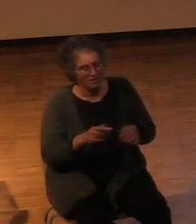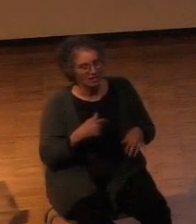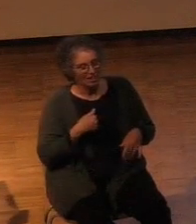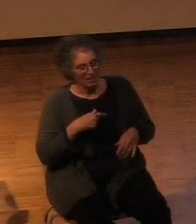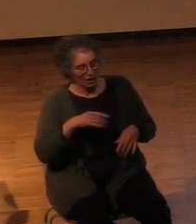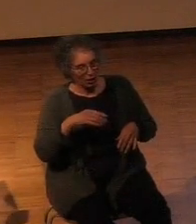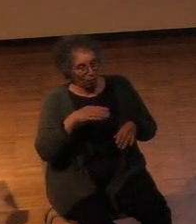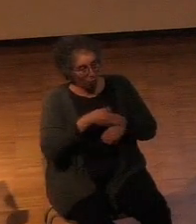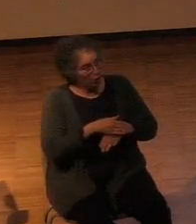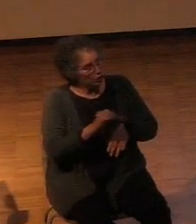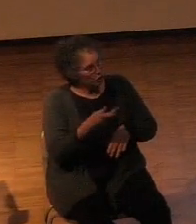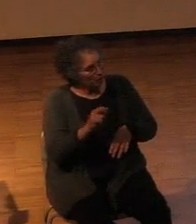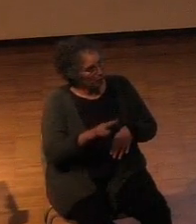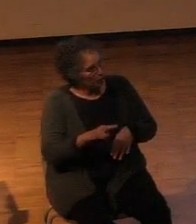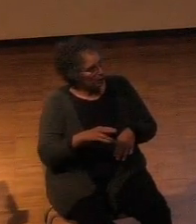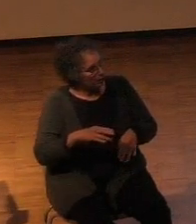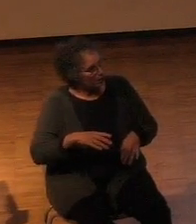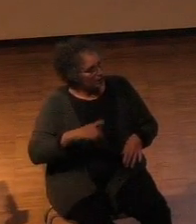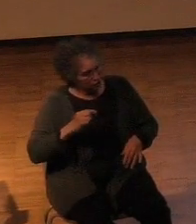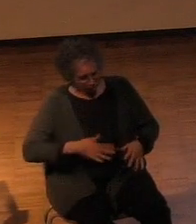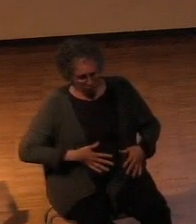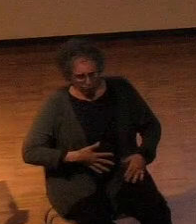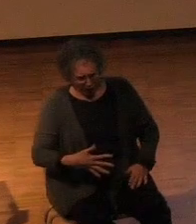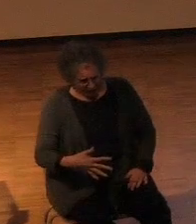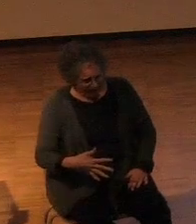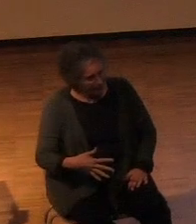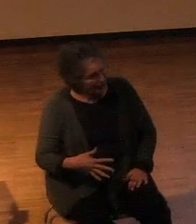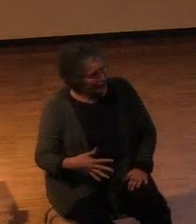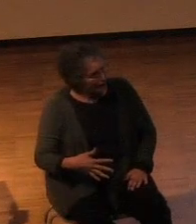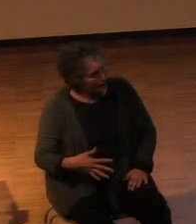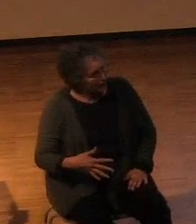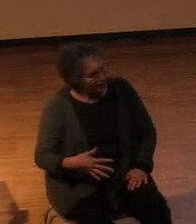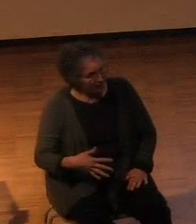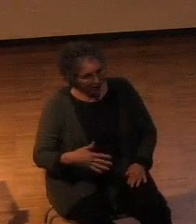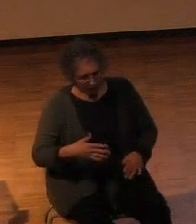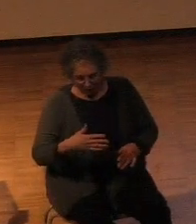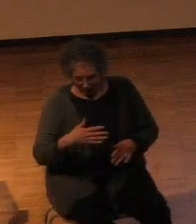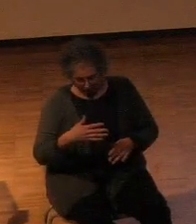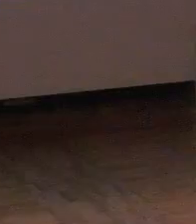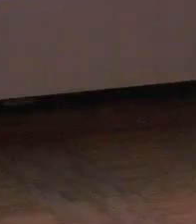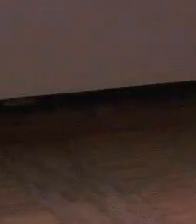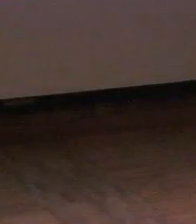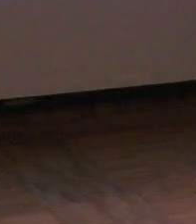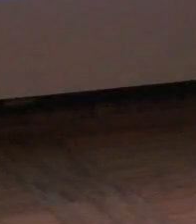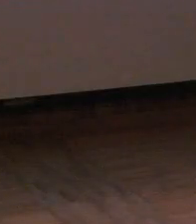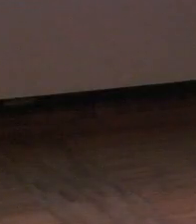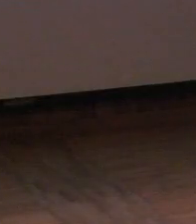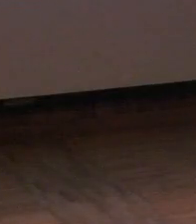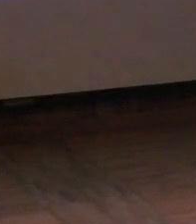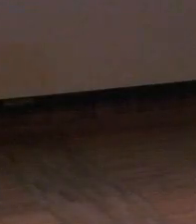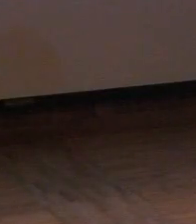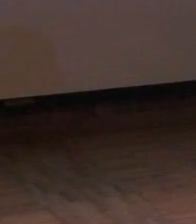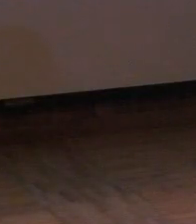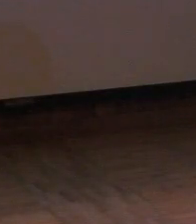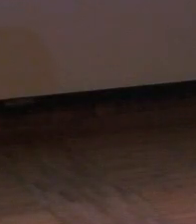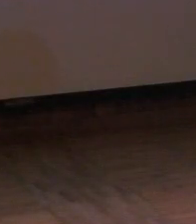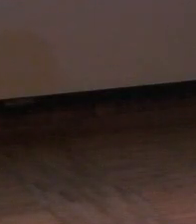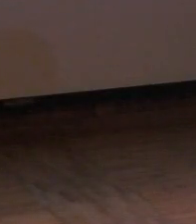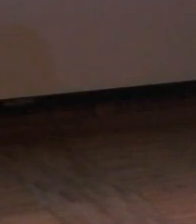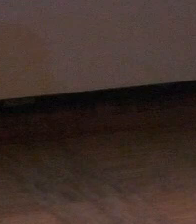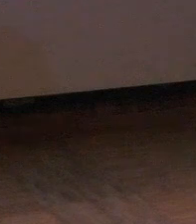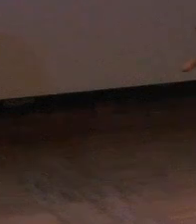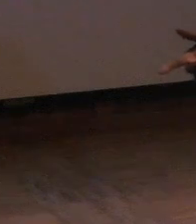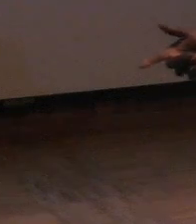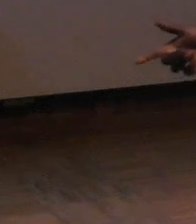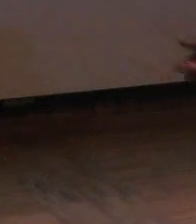cop, pregnant. I love it. Pregnant. About to have the baby any minute. Cop. And she sees this man